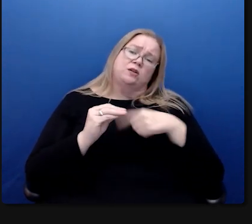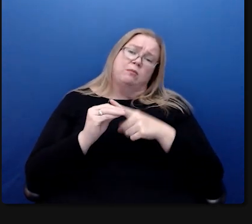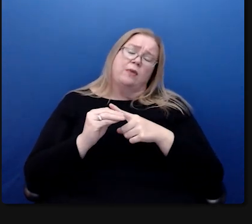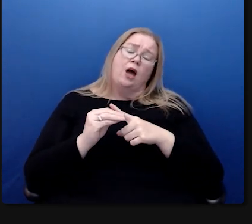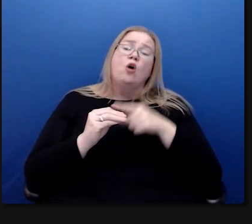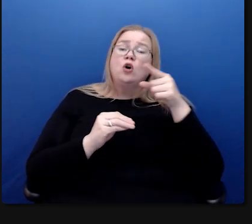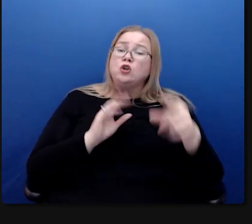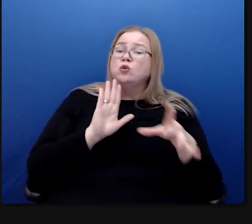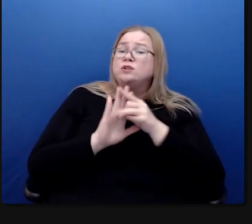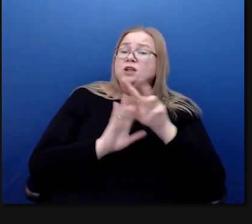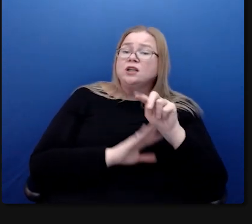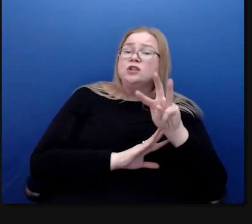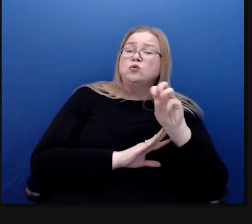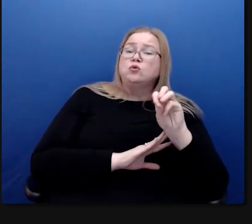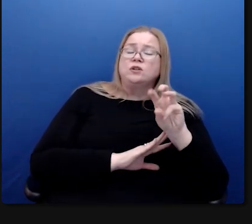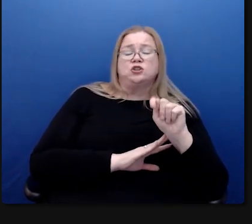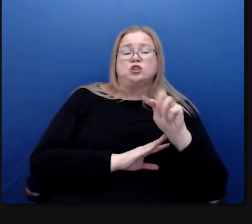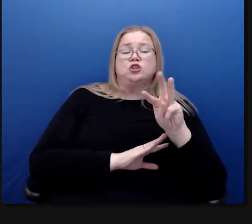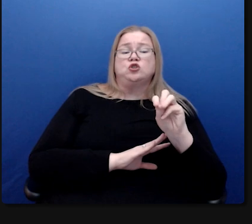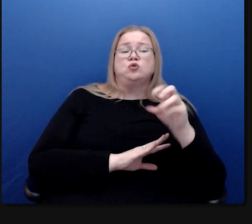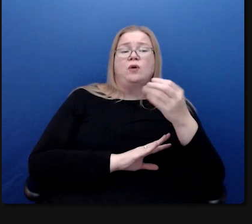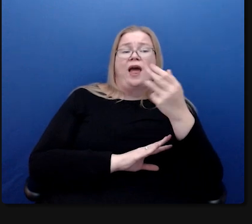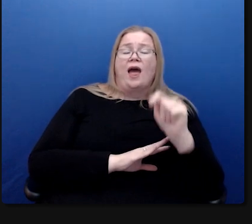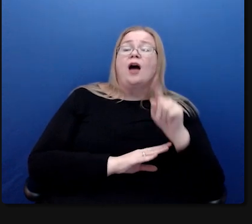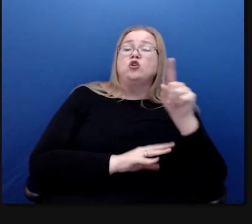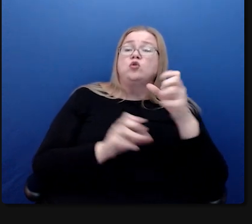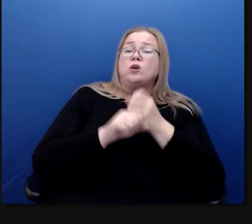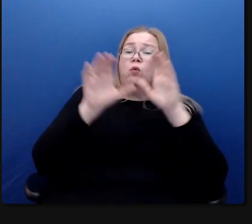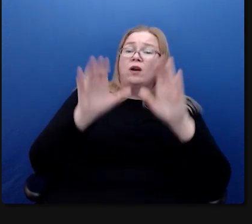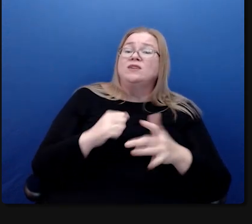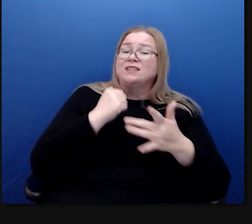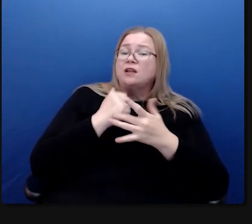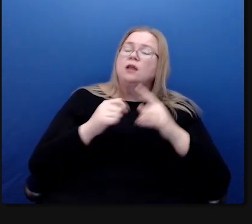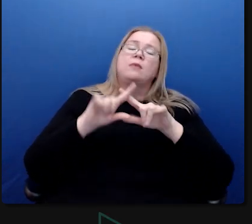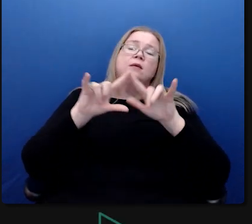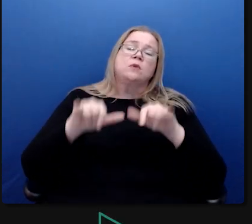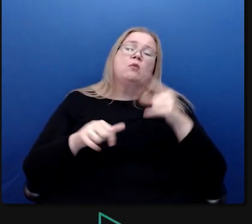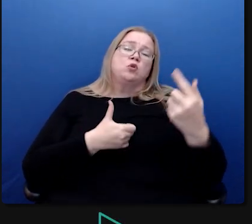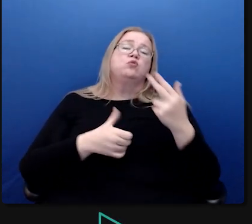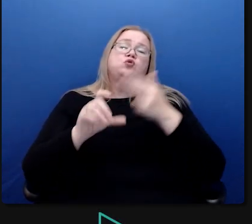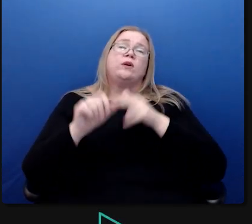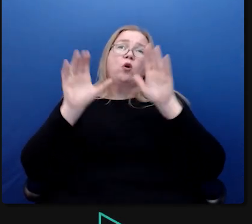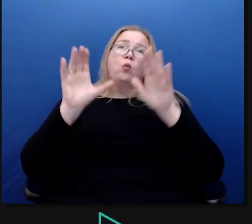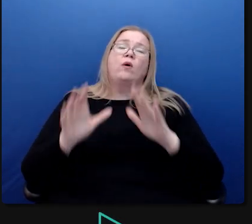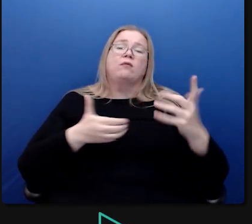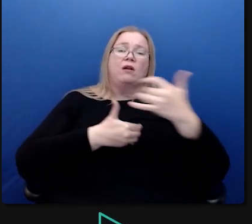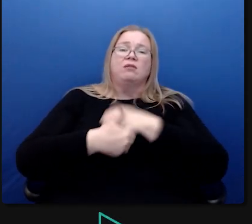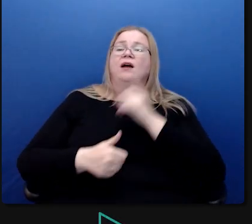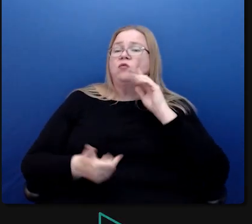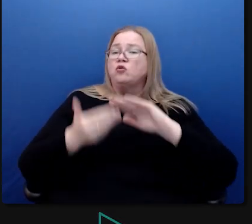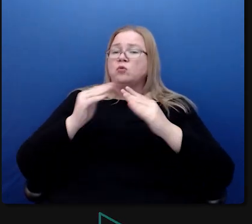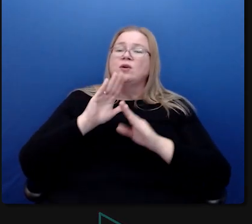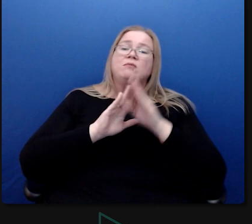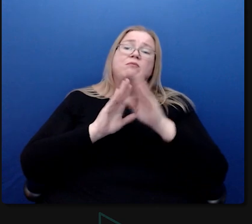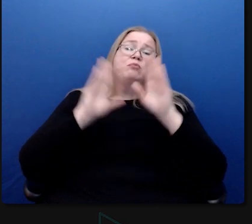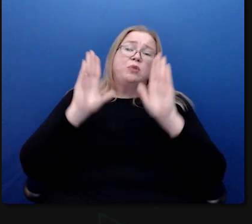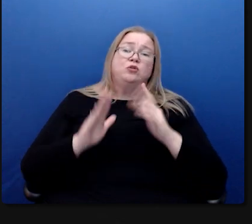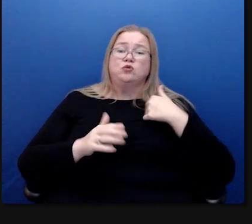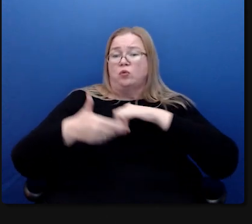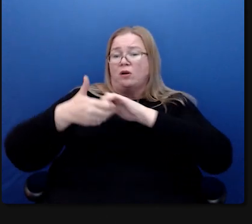they had 88% less manual tasks to be done by their moderators. That's really, really critical. But not